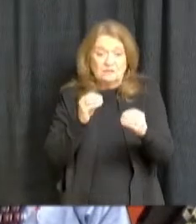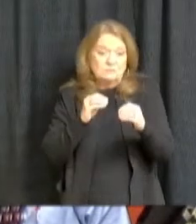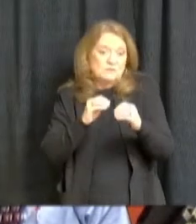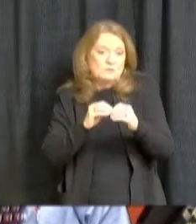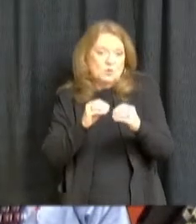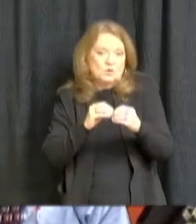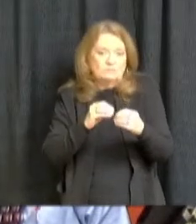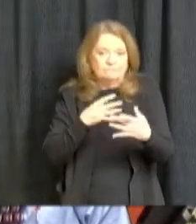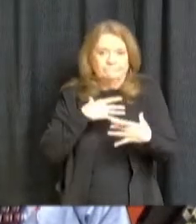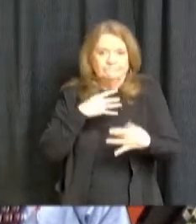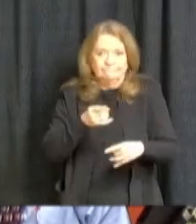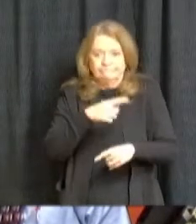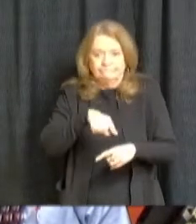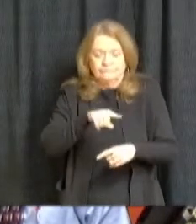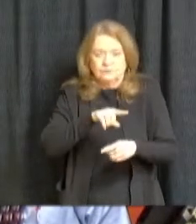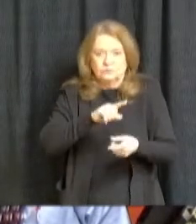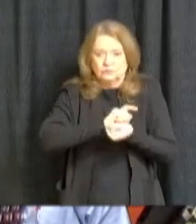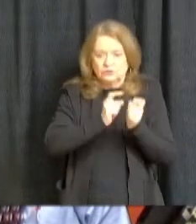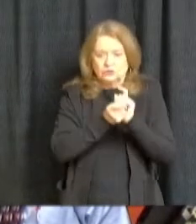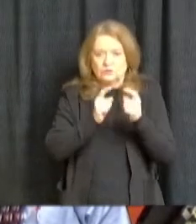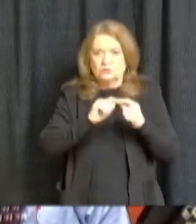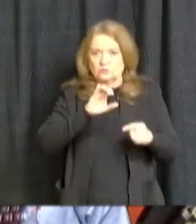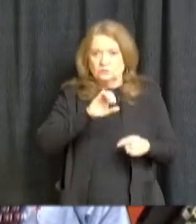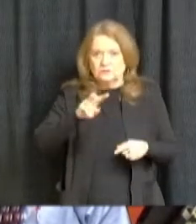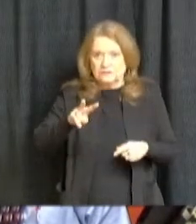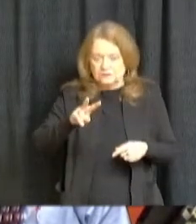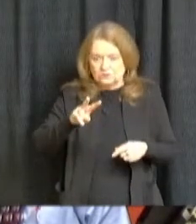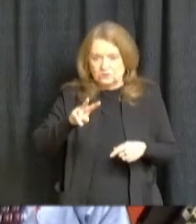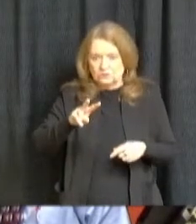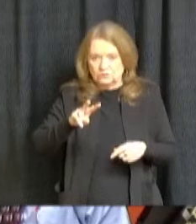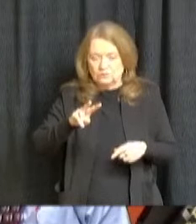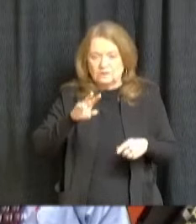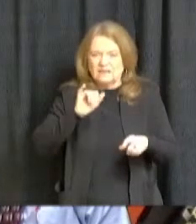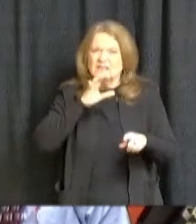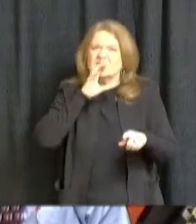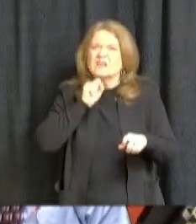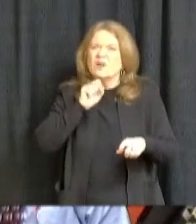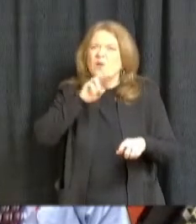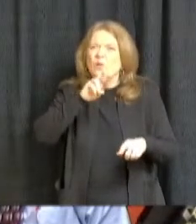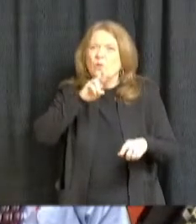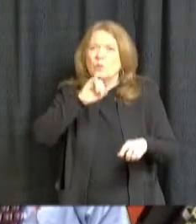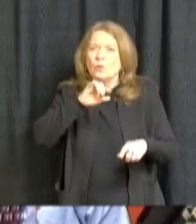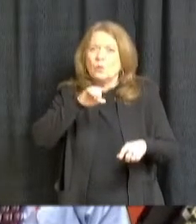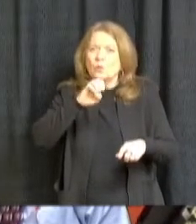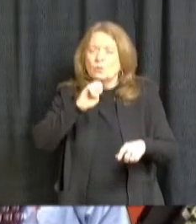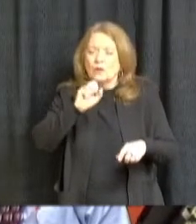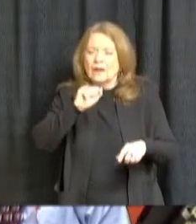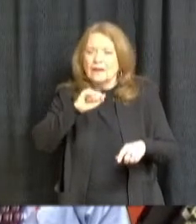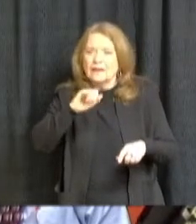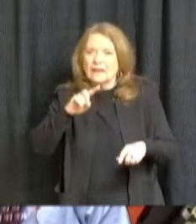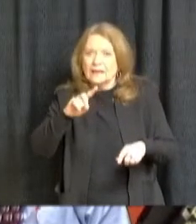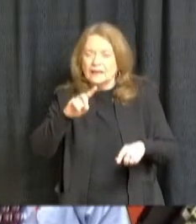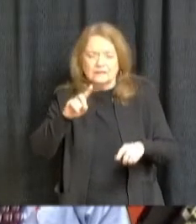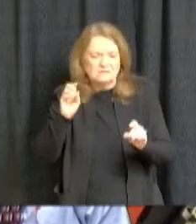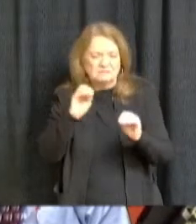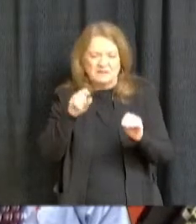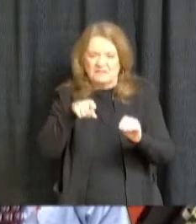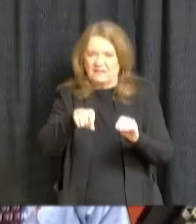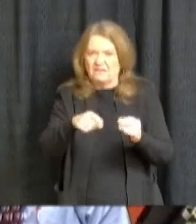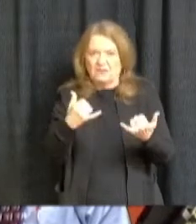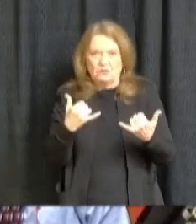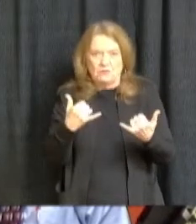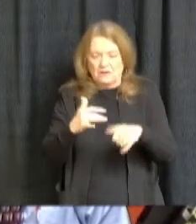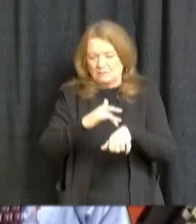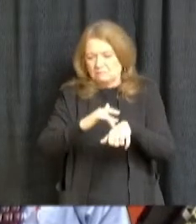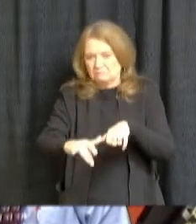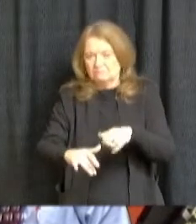guys to rezone to the C2, which it neighbors, which is the old Rite Aid. Currently, I think that's unoccupied. I'm not sure what the